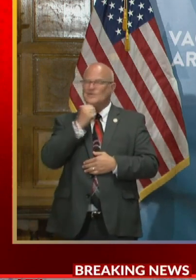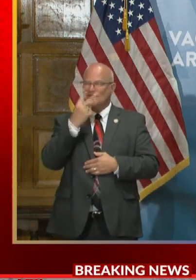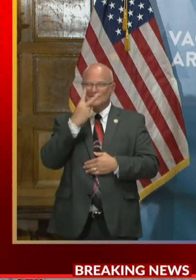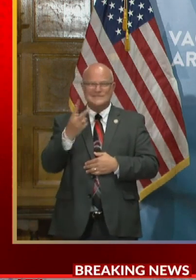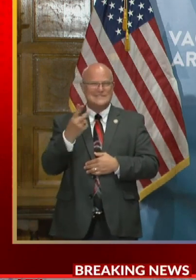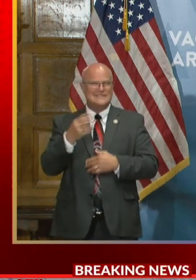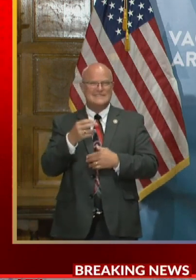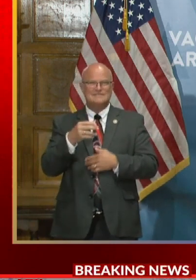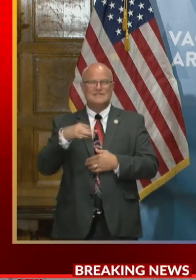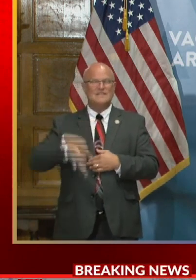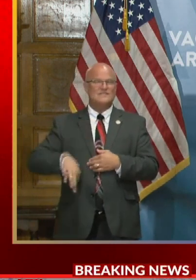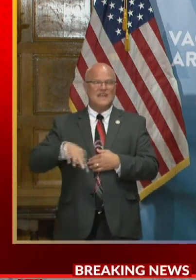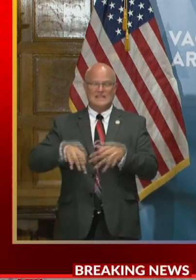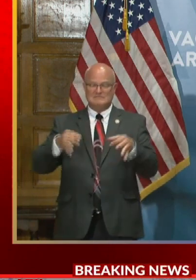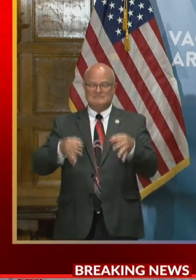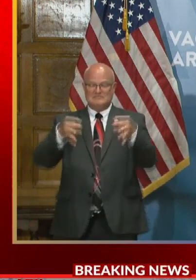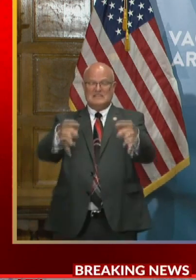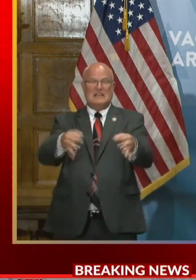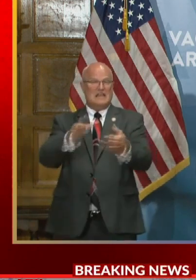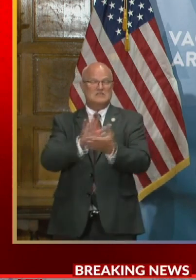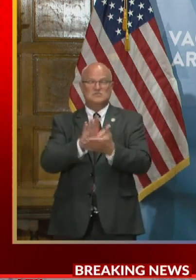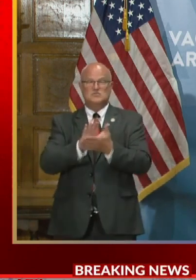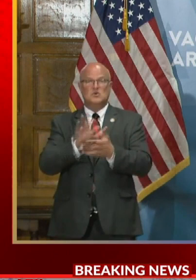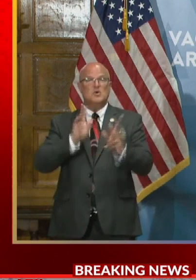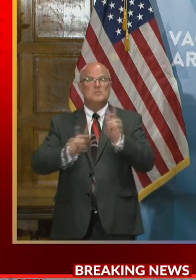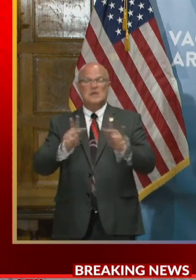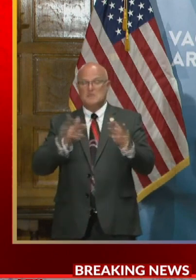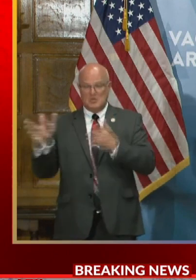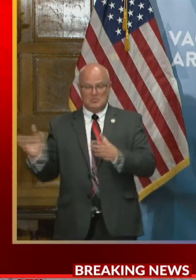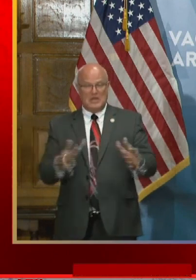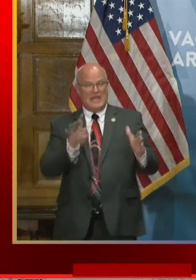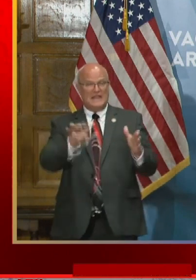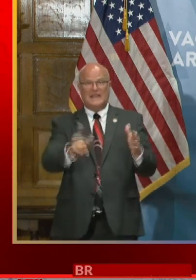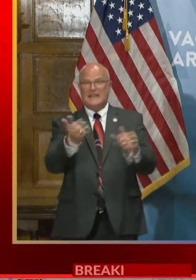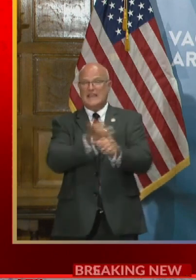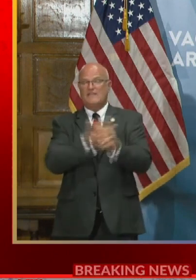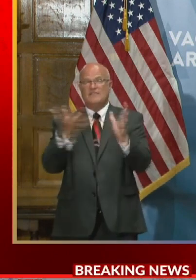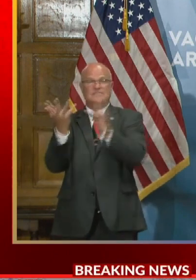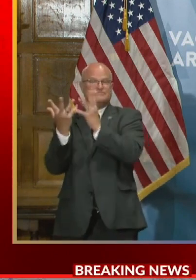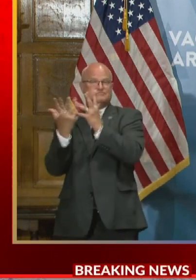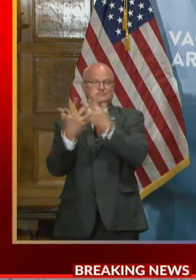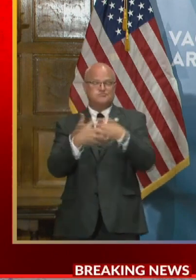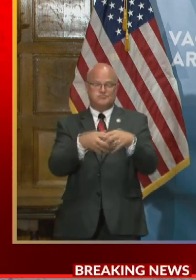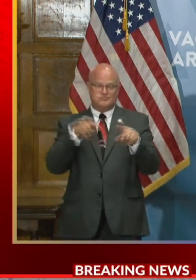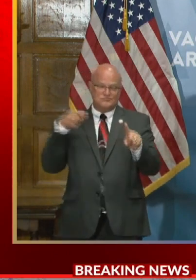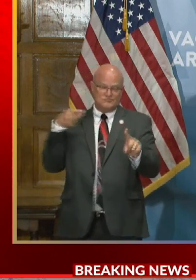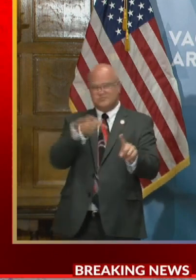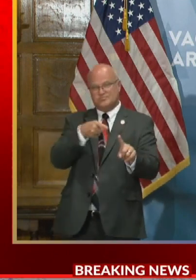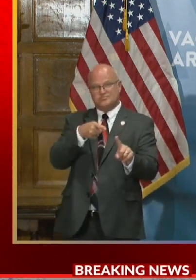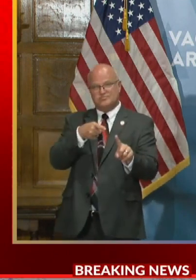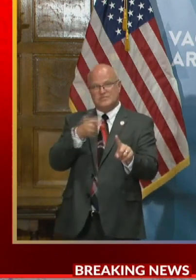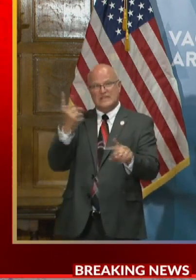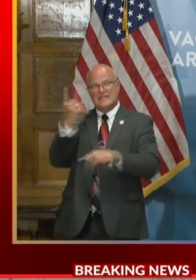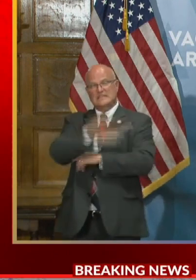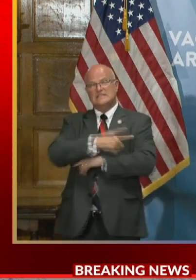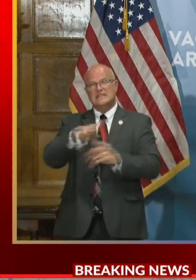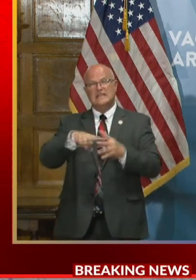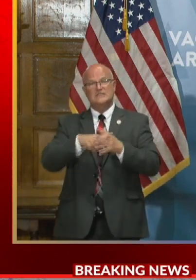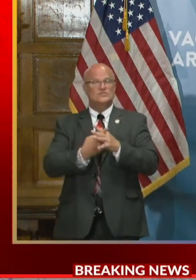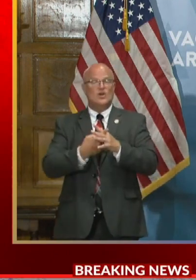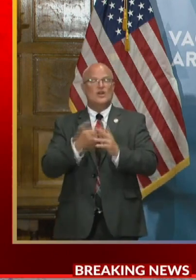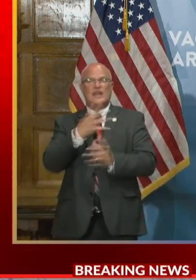see any advantage by delaying school. People are planning on that. Everything is geared toward that, and we